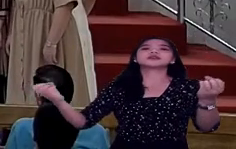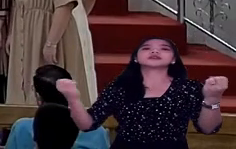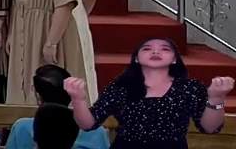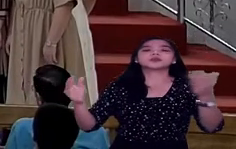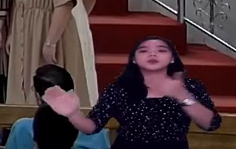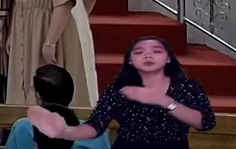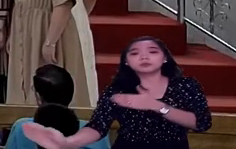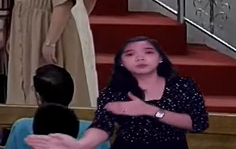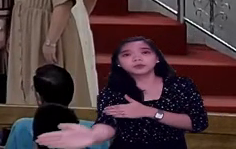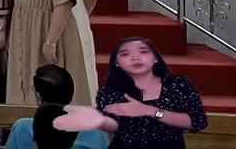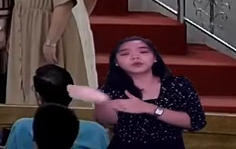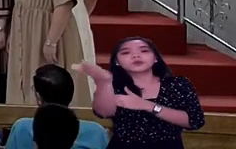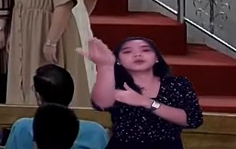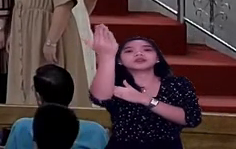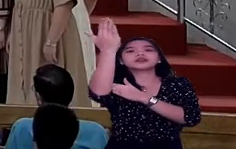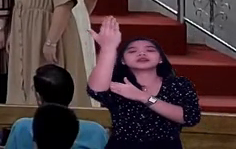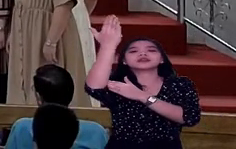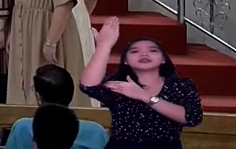million